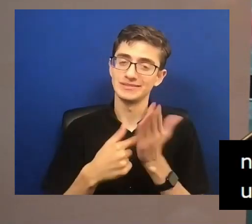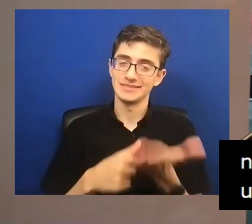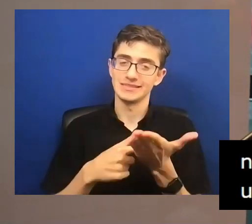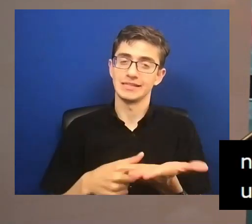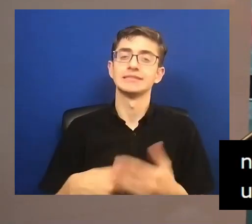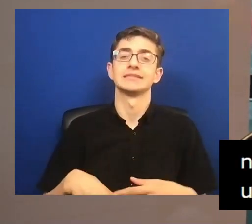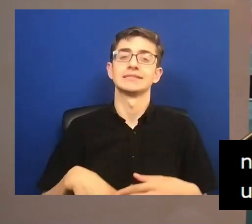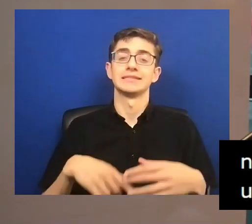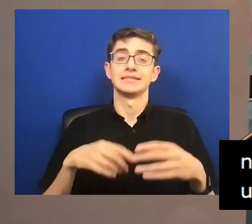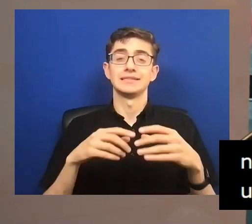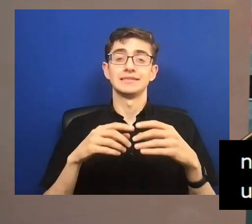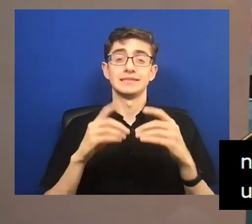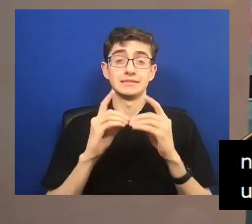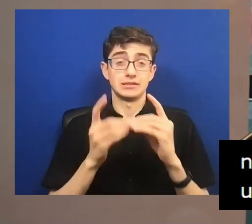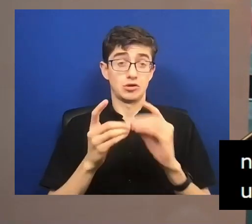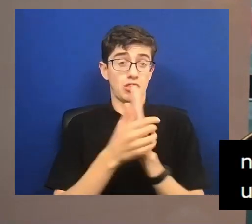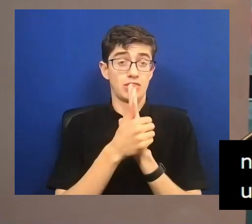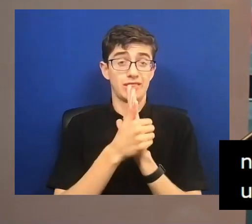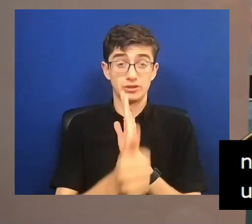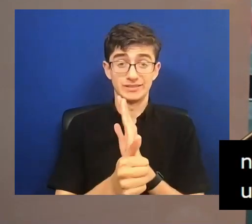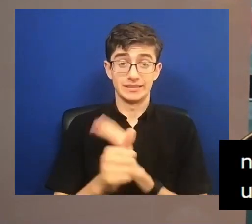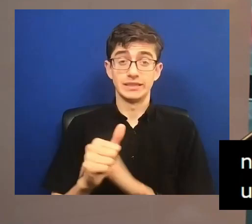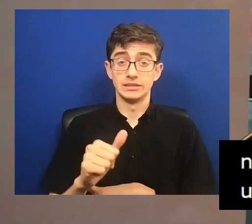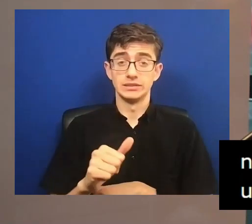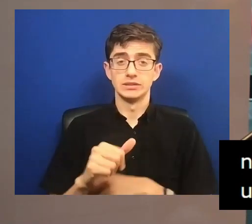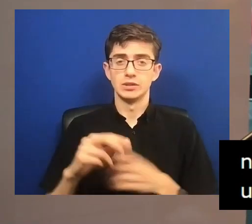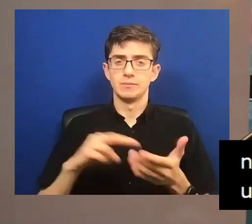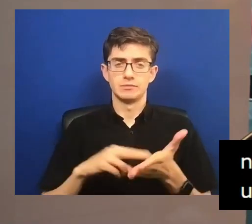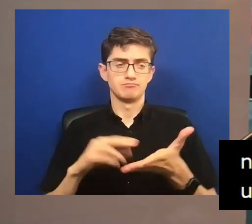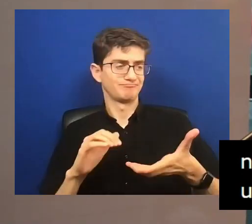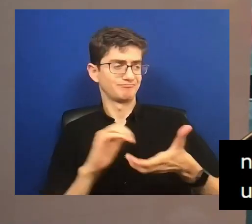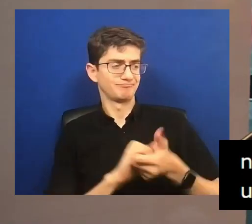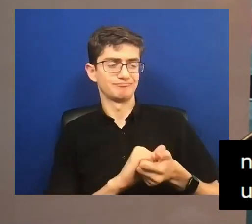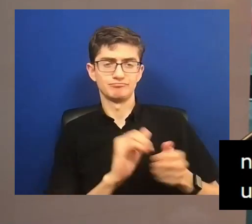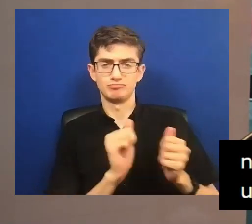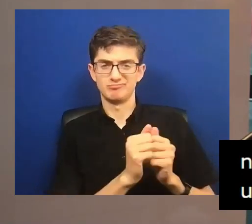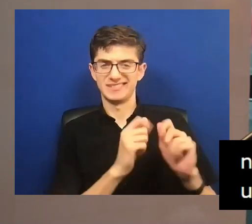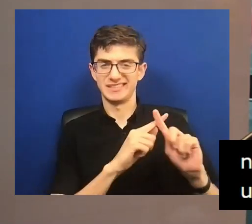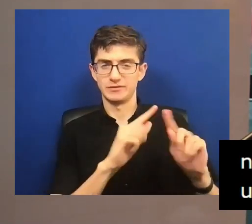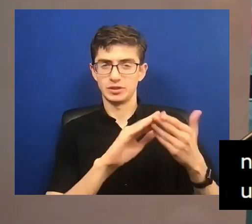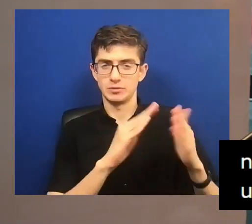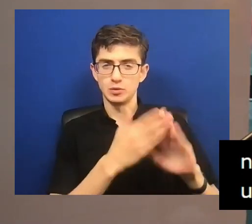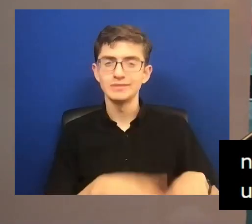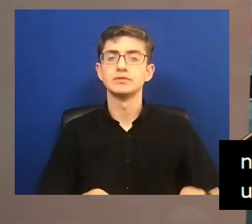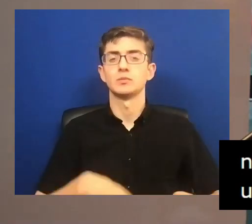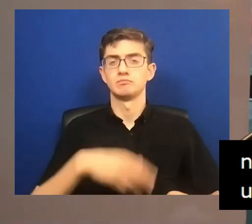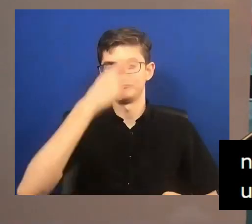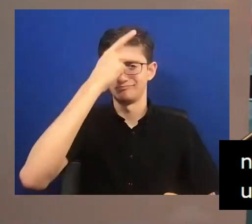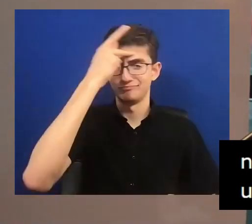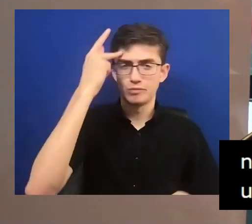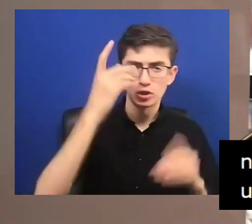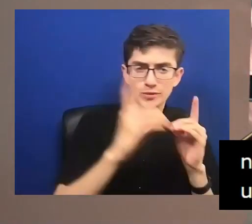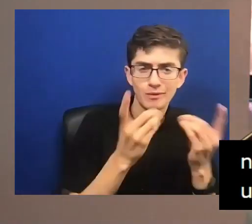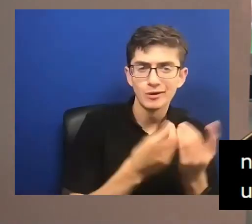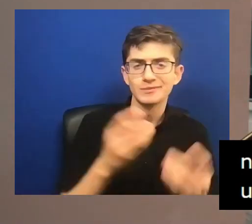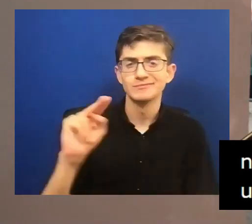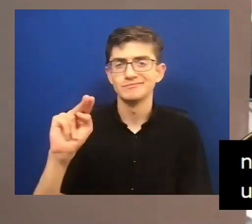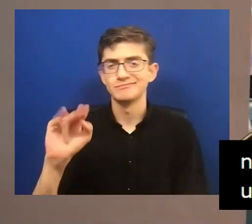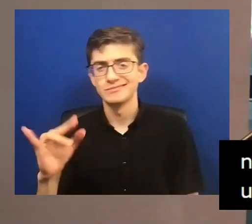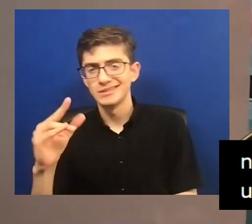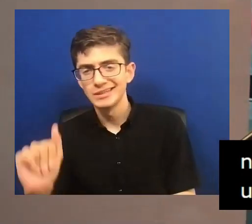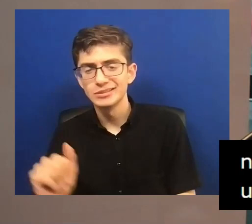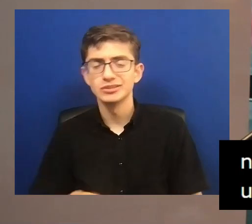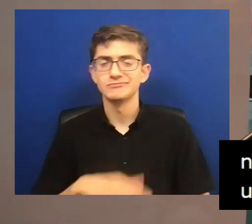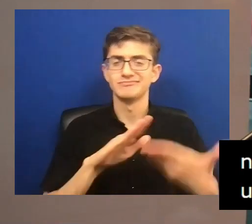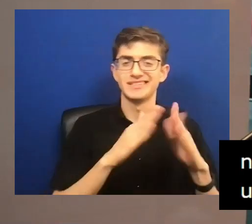administer Connected Communities, a partnership with the Parks Department, NYC Aging, NYCHA, and the city's library systems that